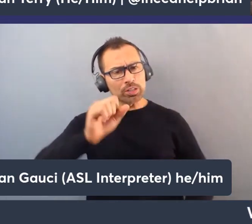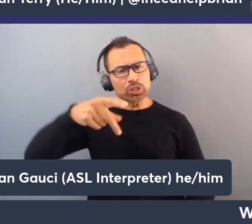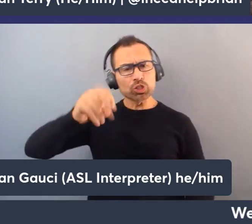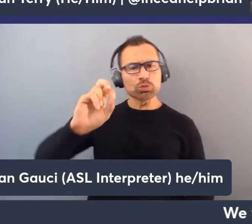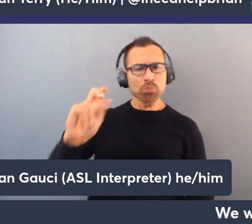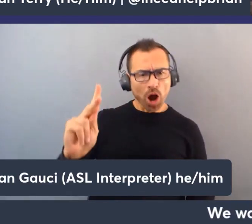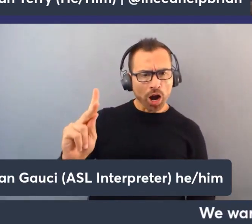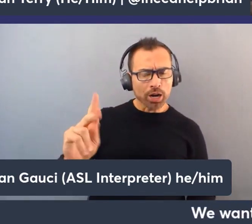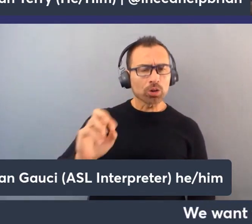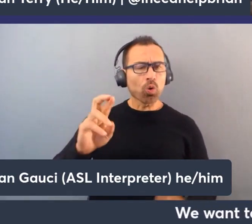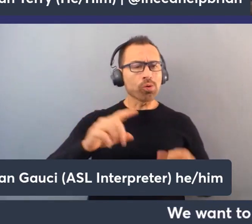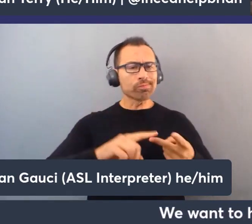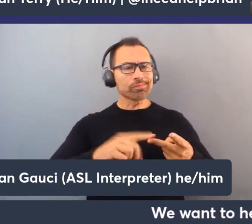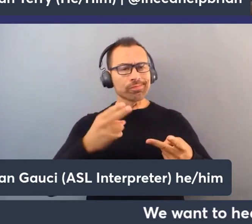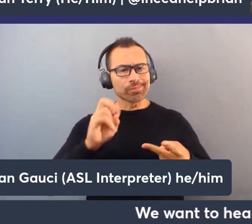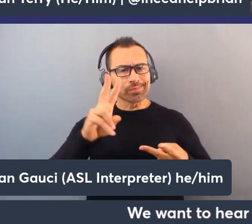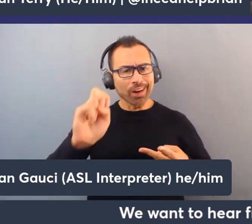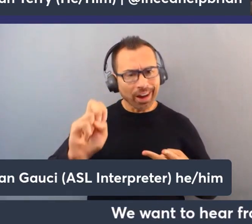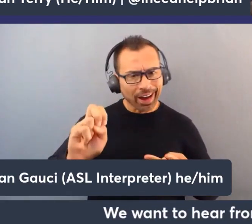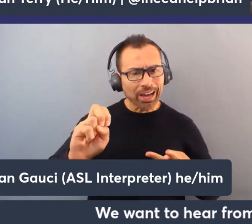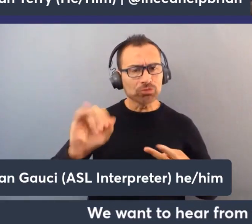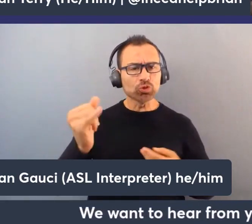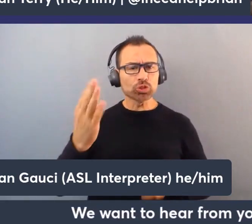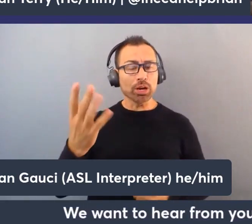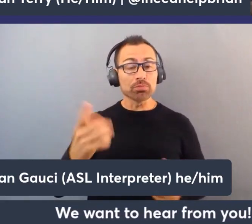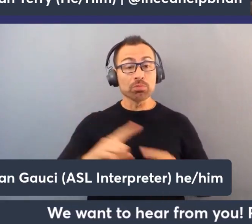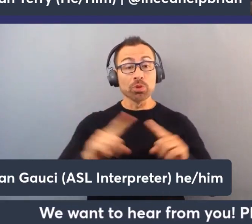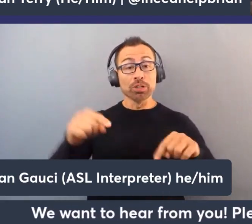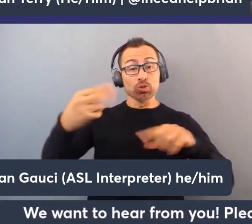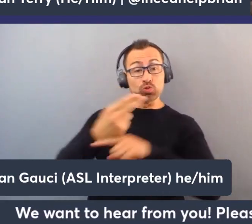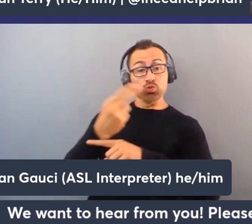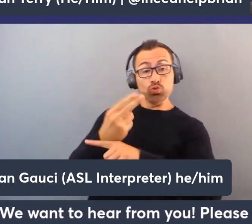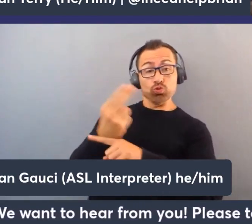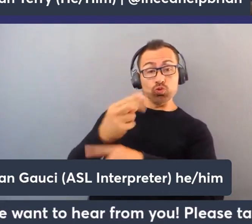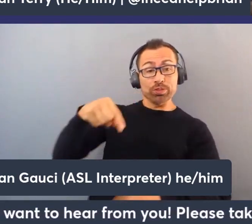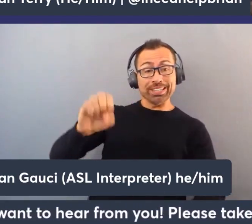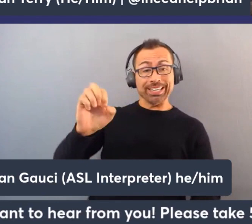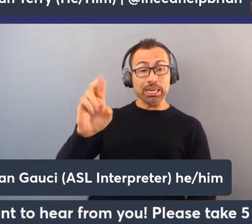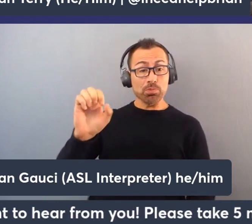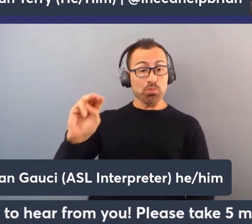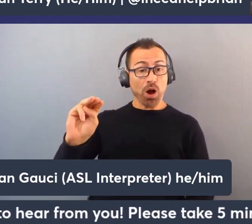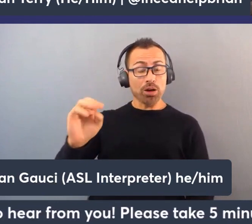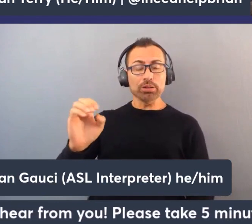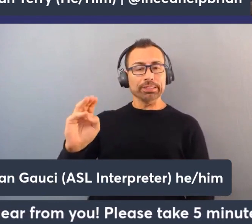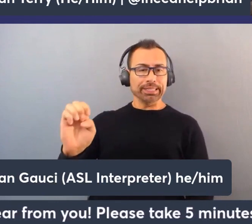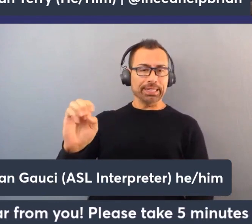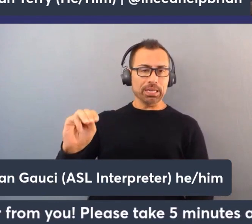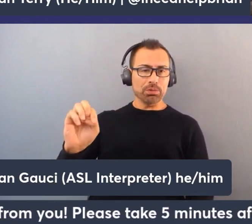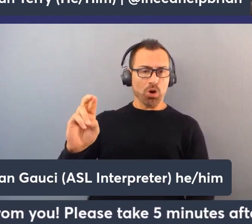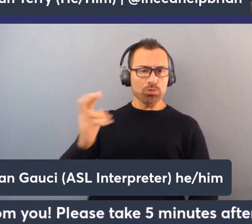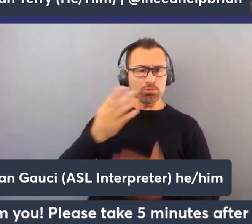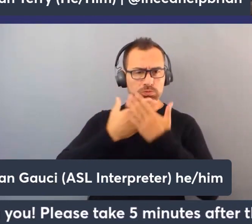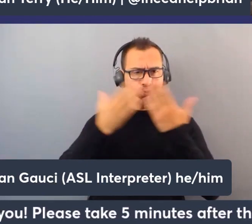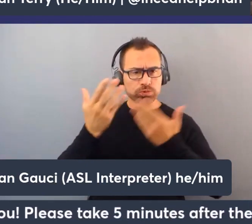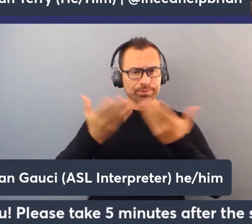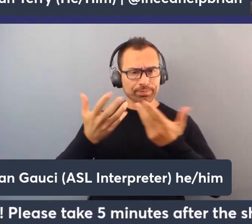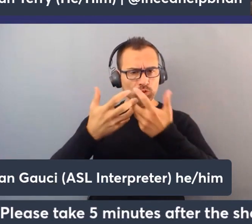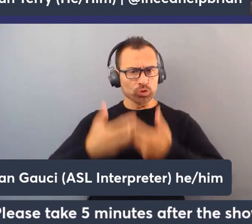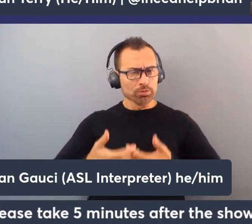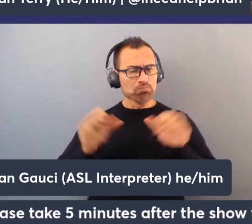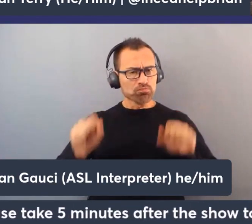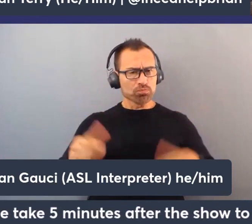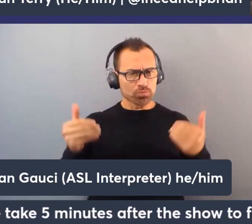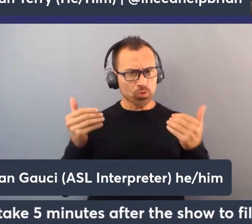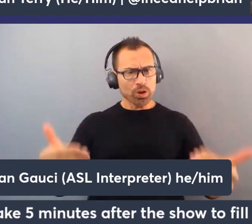deployment option where you don't have to worry about deploying infrastructure. You don't have to worry about managing infrastructure. You can just run your jobs and get on with